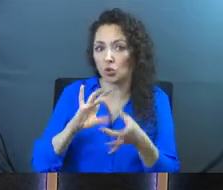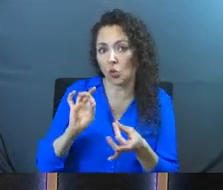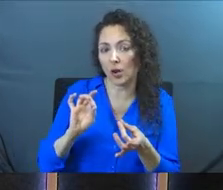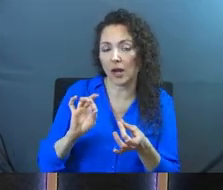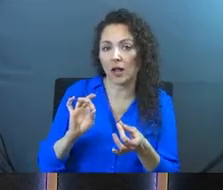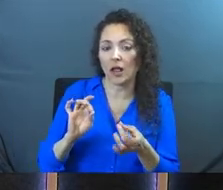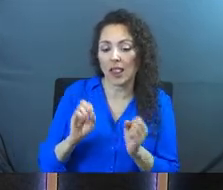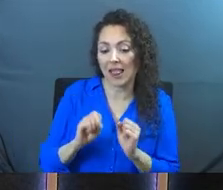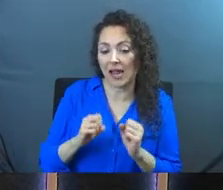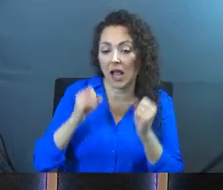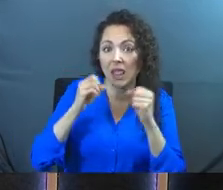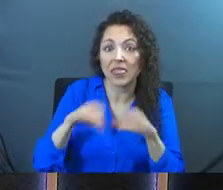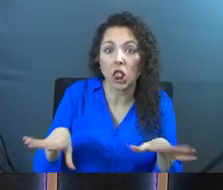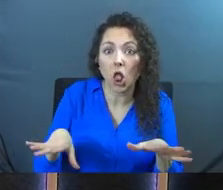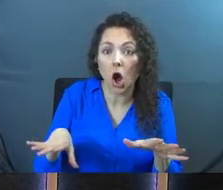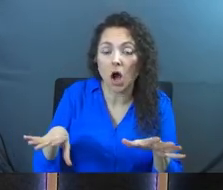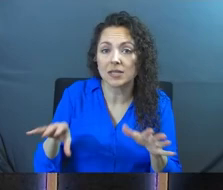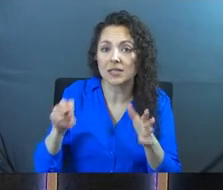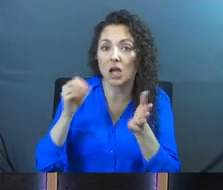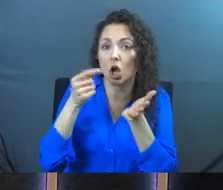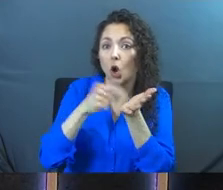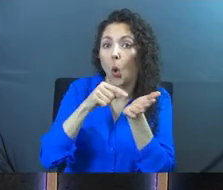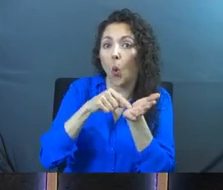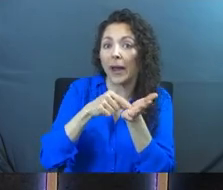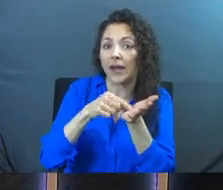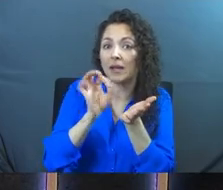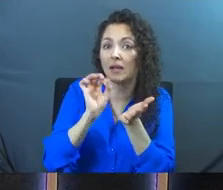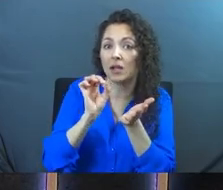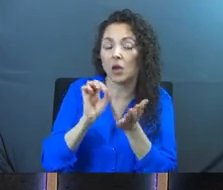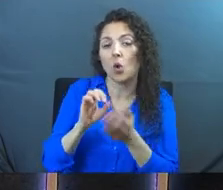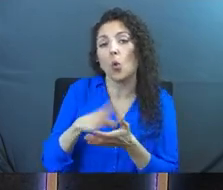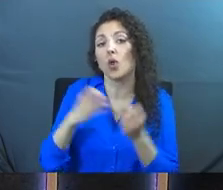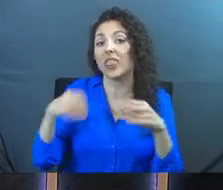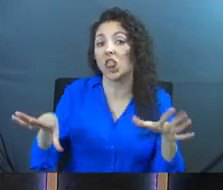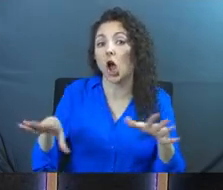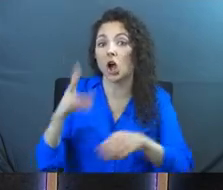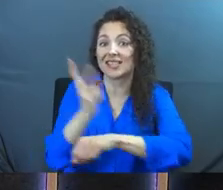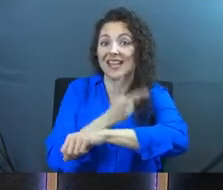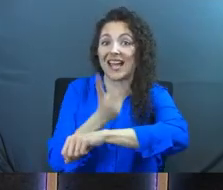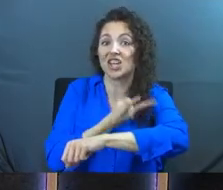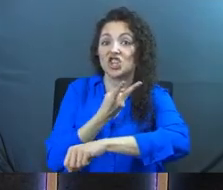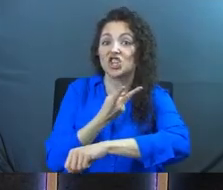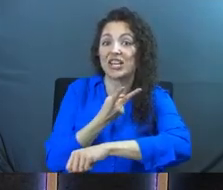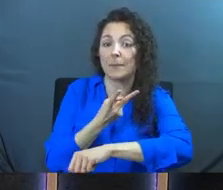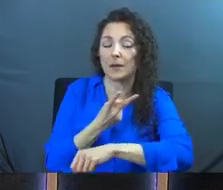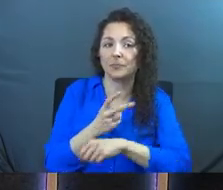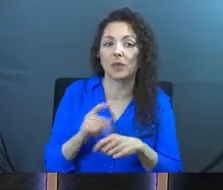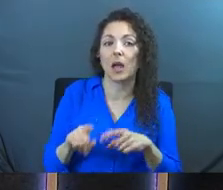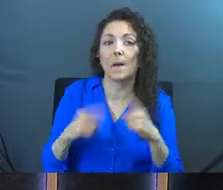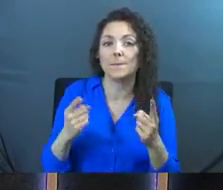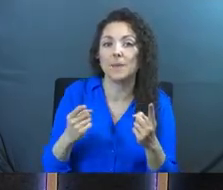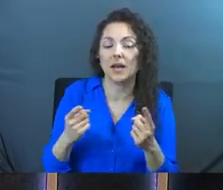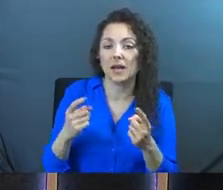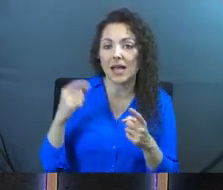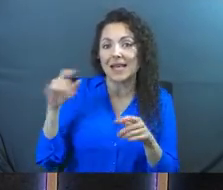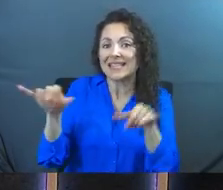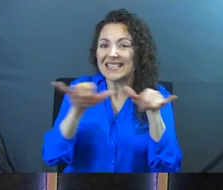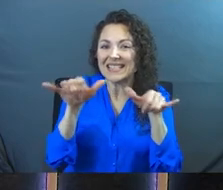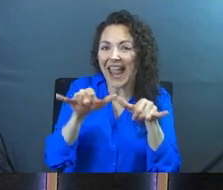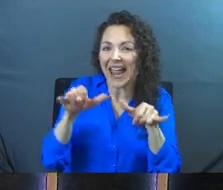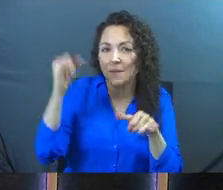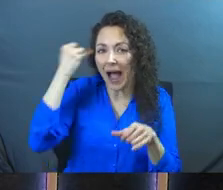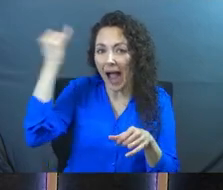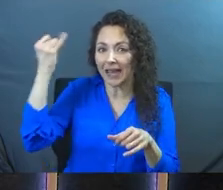of the lost coin, and then he'd follow it up with the parable of the lost sheep, which are like the exact same idea, but he wants to make sure that as many people as